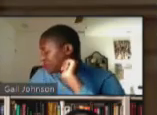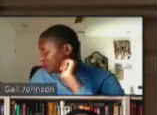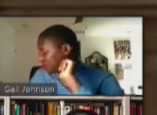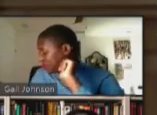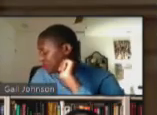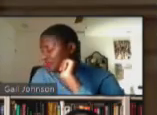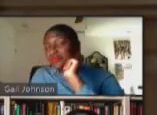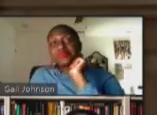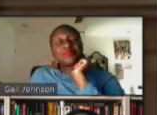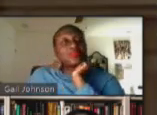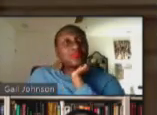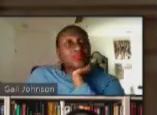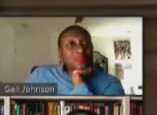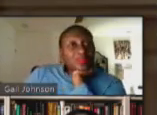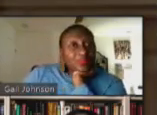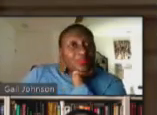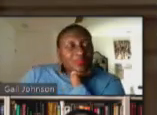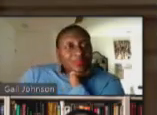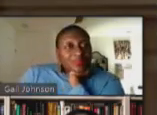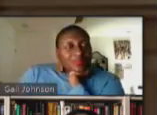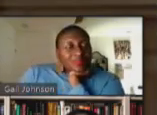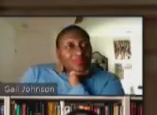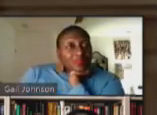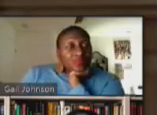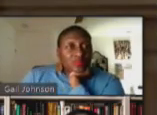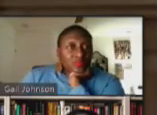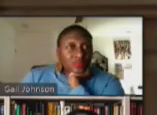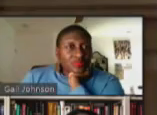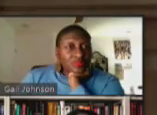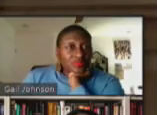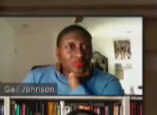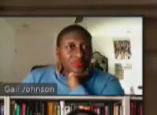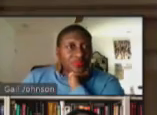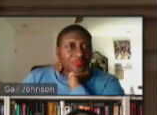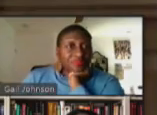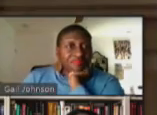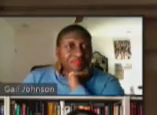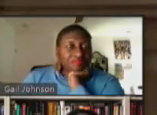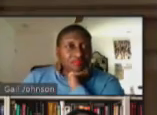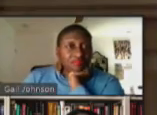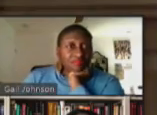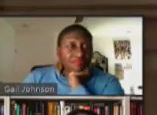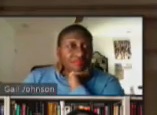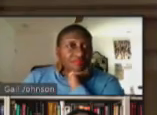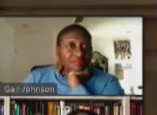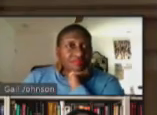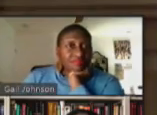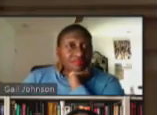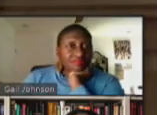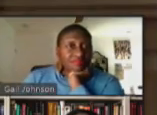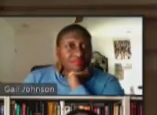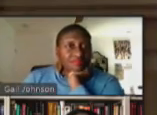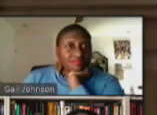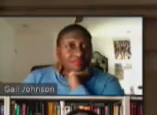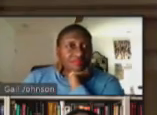and moved up to the center manager and then became the director. Debbie encouraged me early on to go back to school and get my master's degree, which I did in